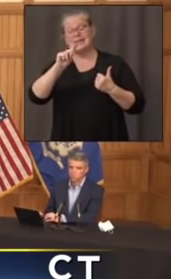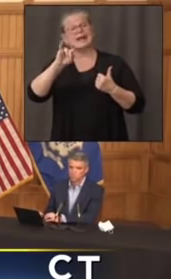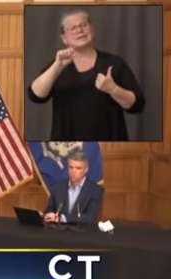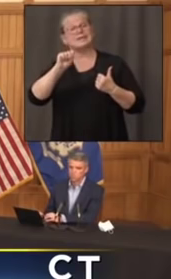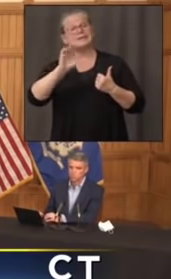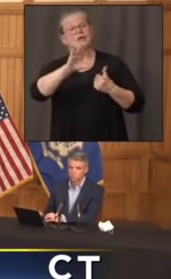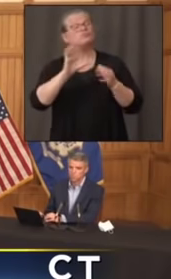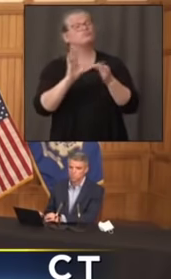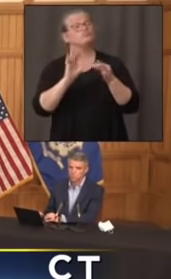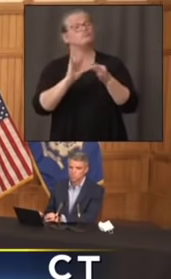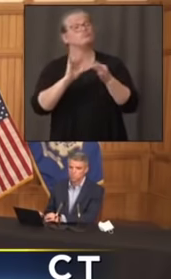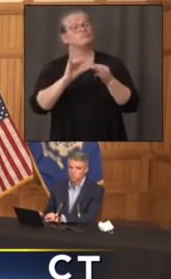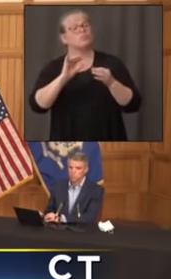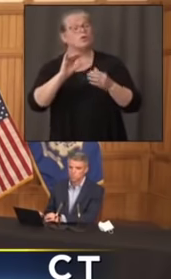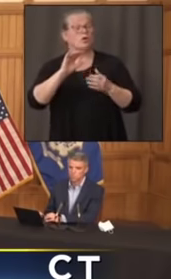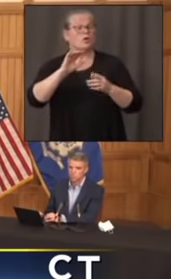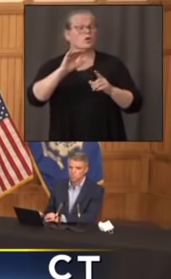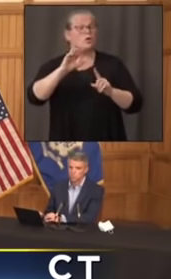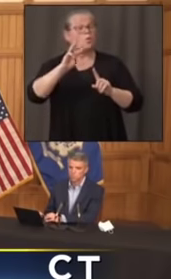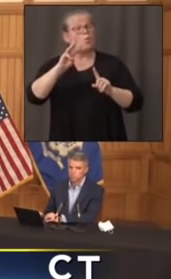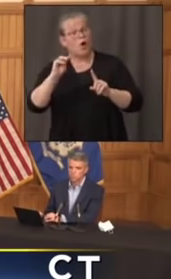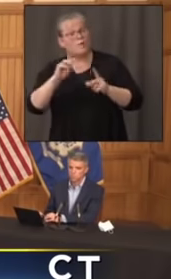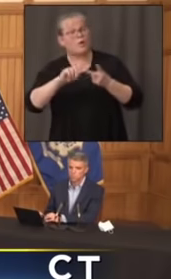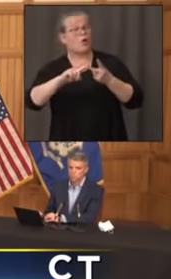open schools. It's not quite the same thing, is it?